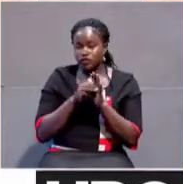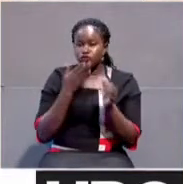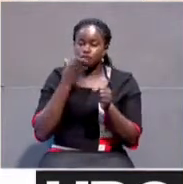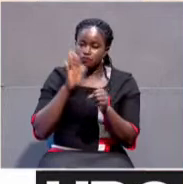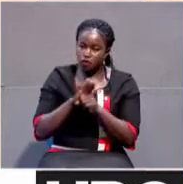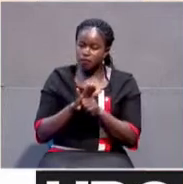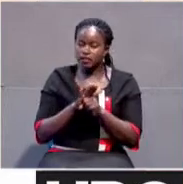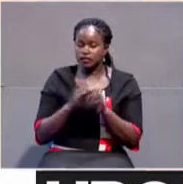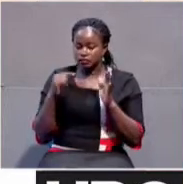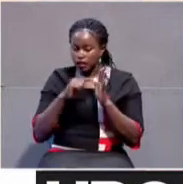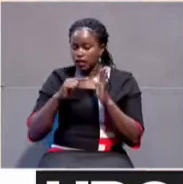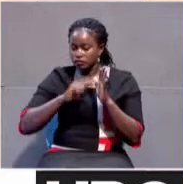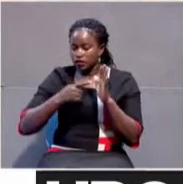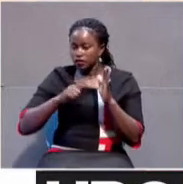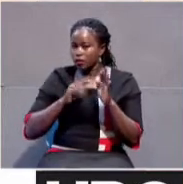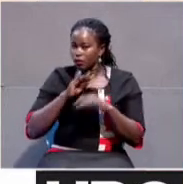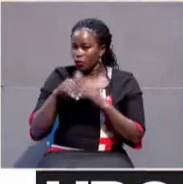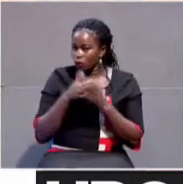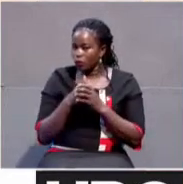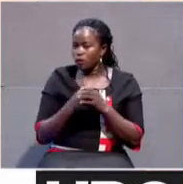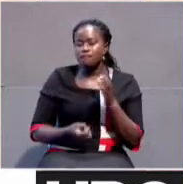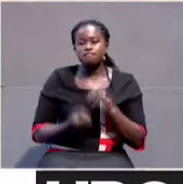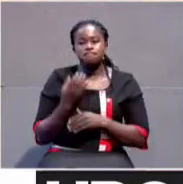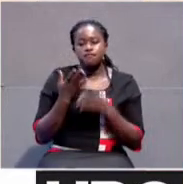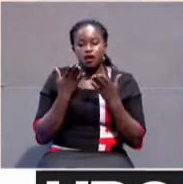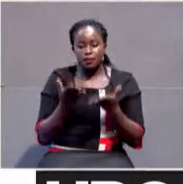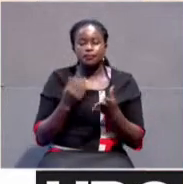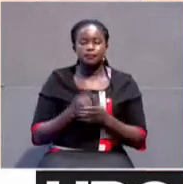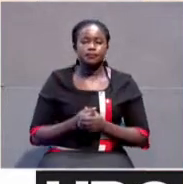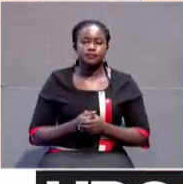commitments were augmented